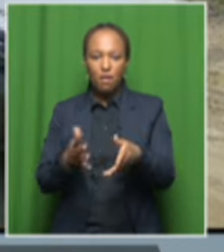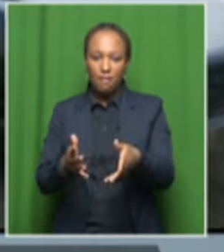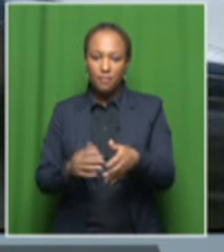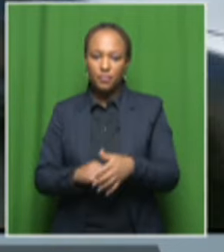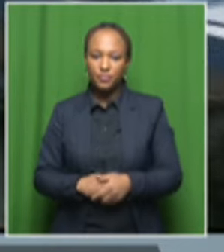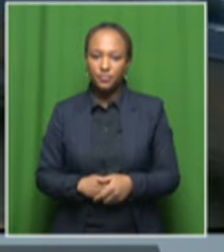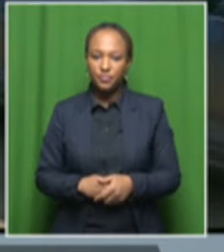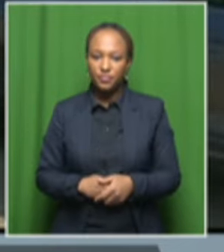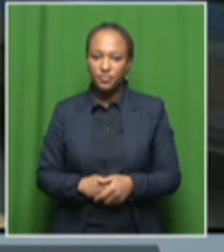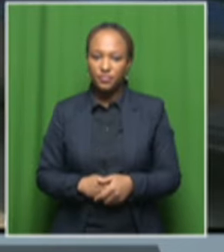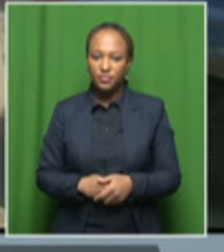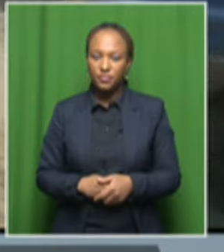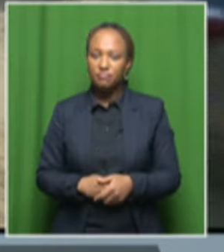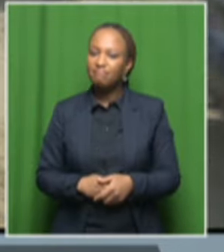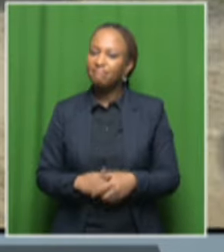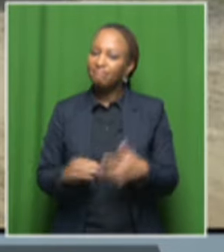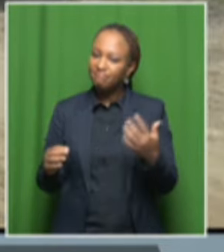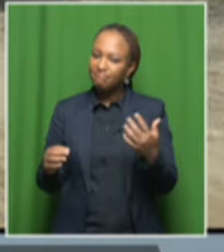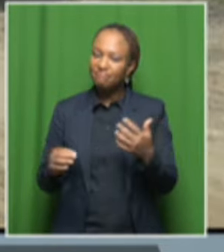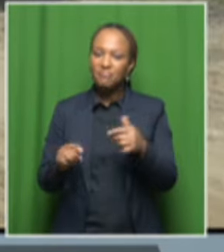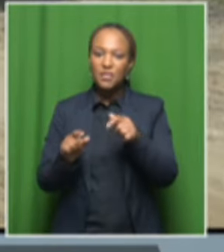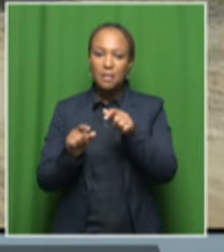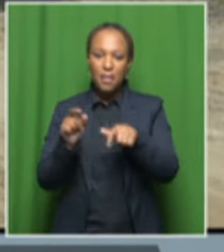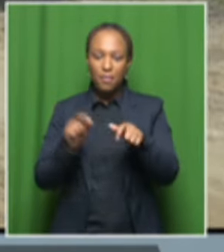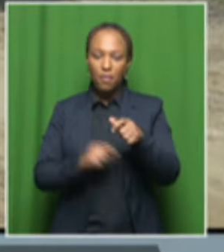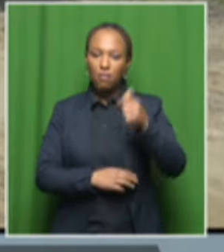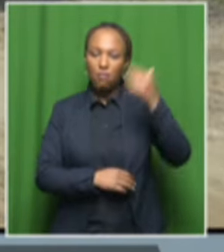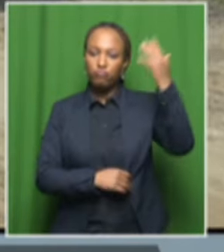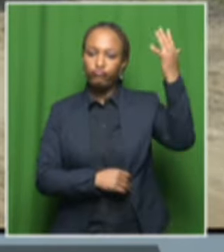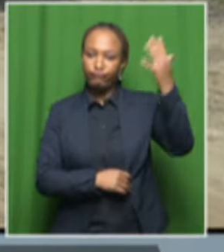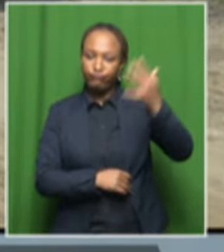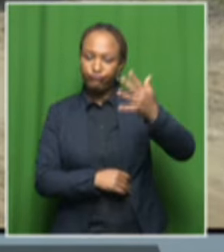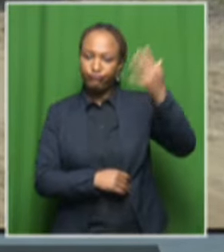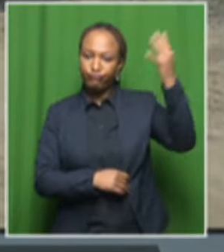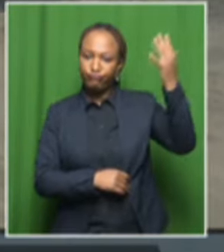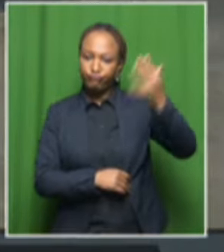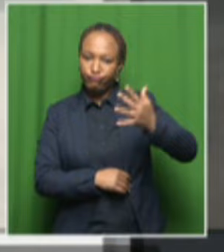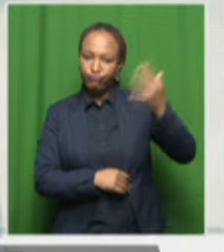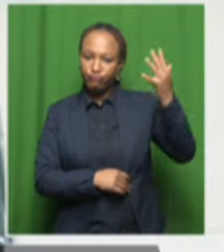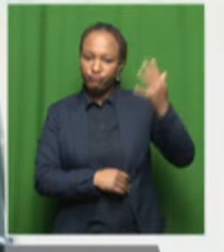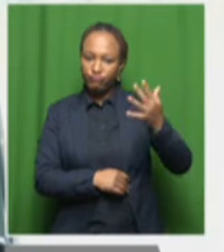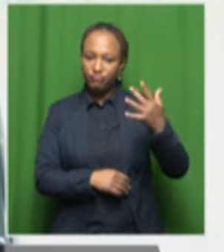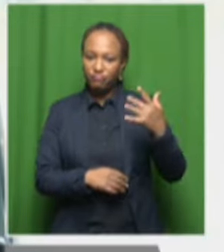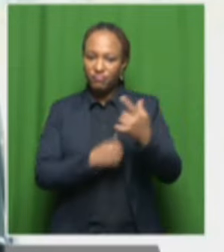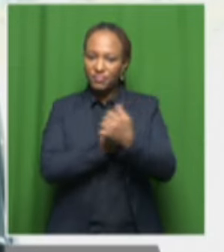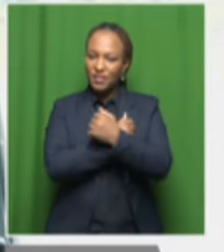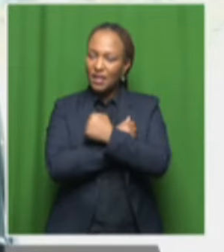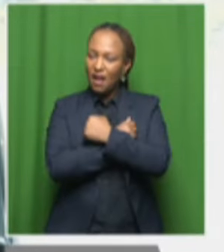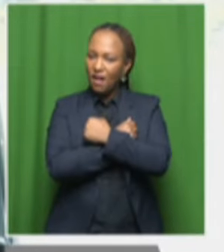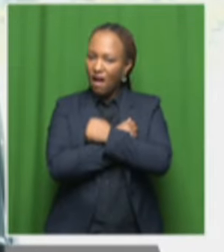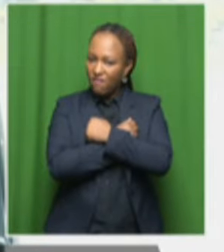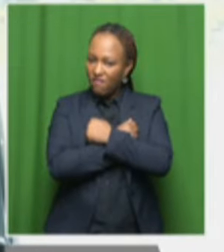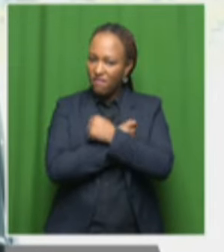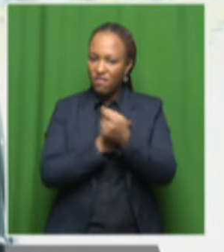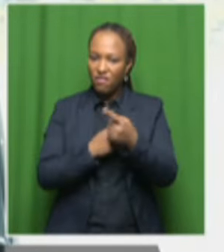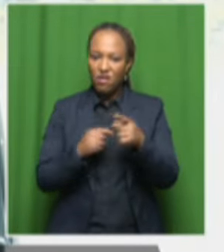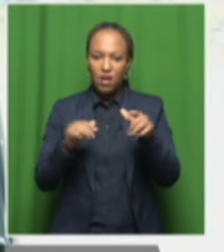Again, speaker after speaker explicitly stating the love he had for his people here at home